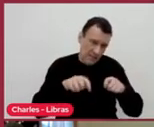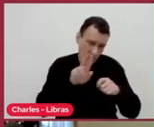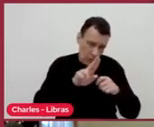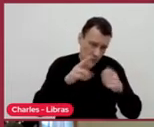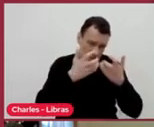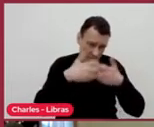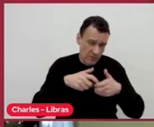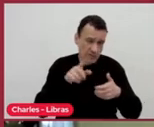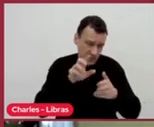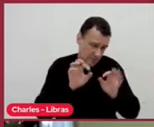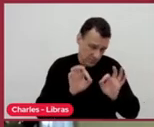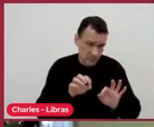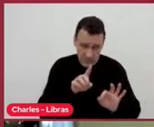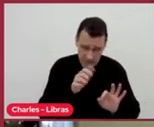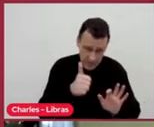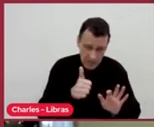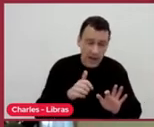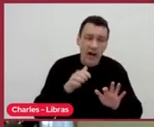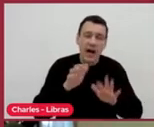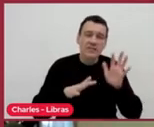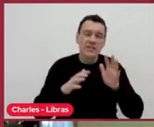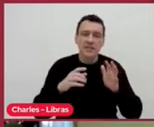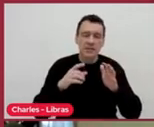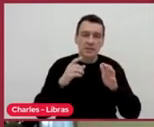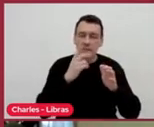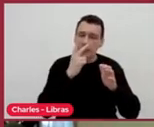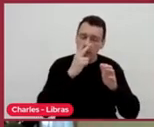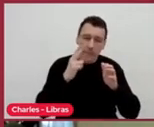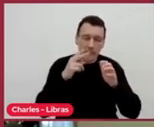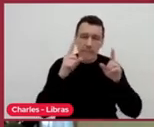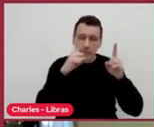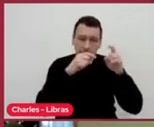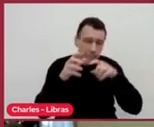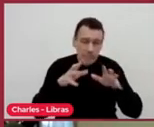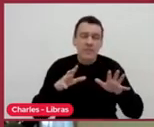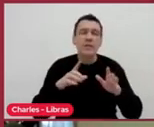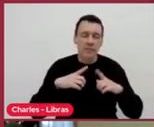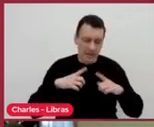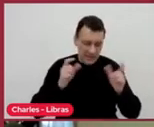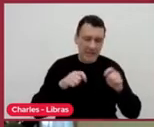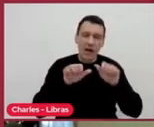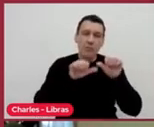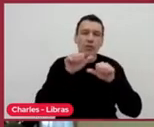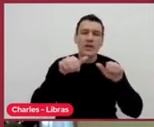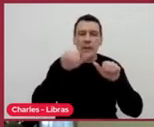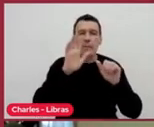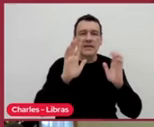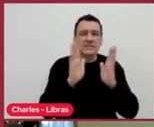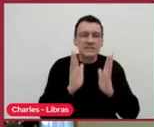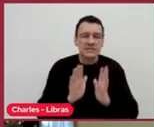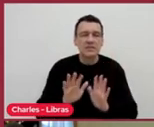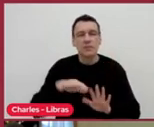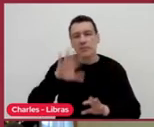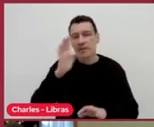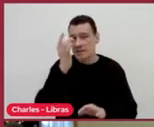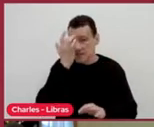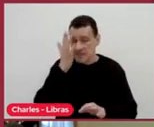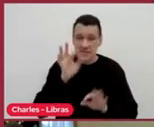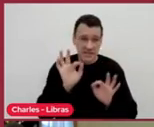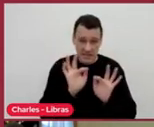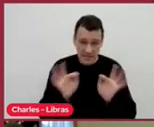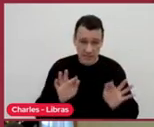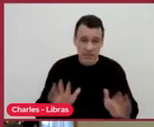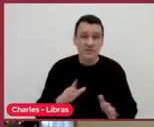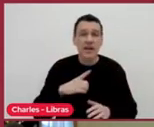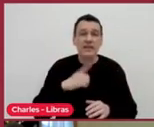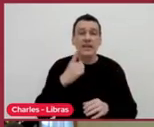I did use Python for complicated things and for simple things, and it shines in both cases. And the new version of Python, it's